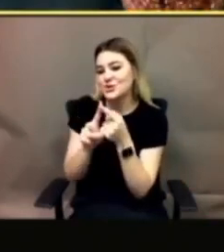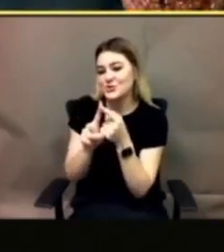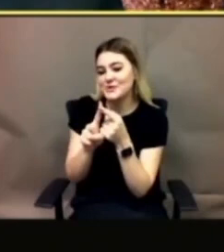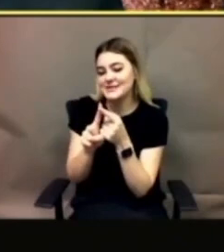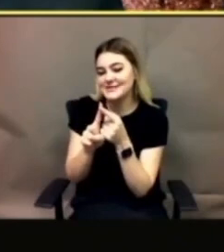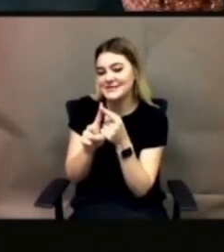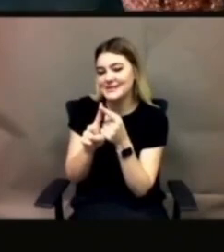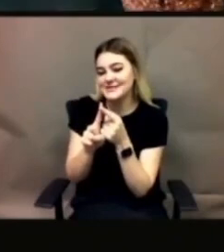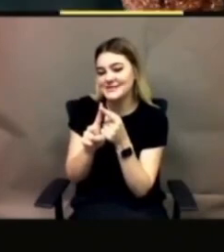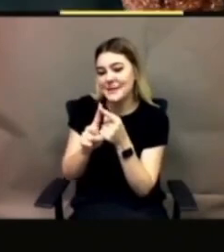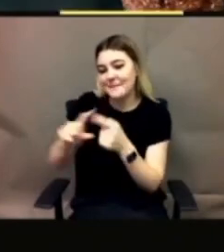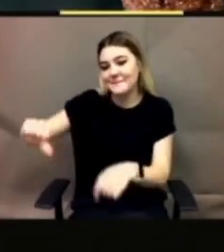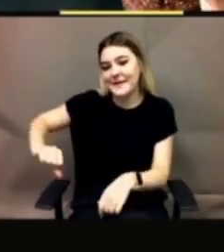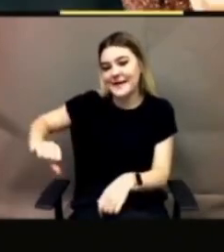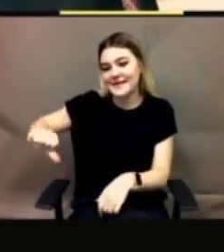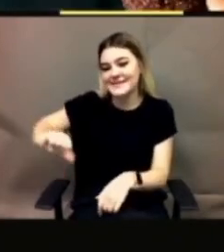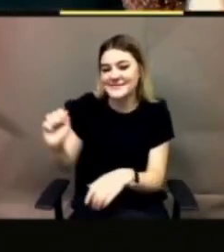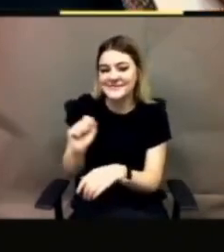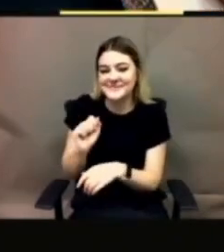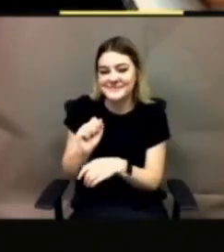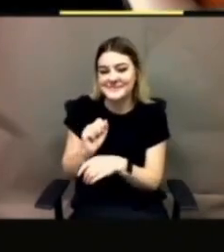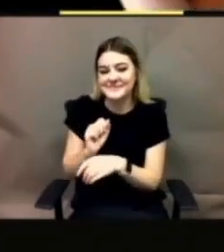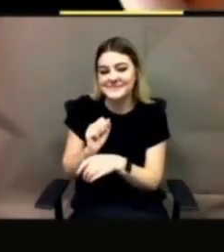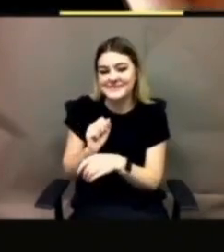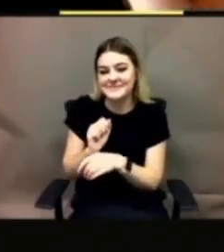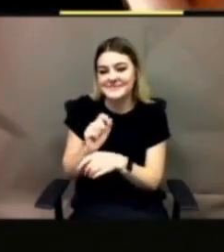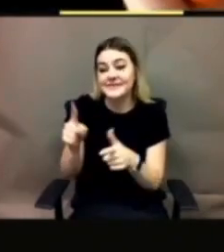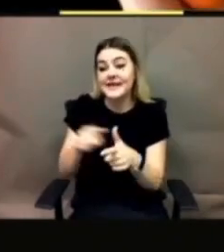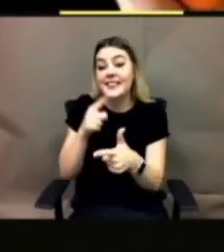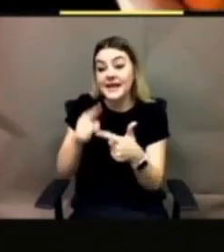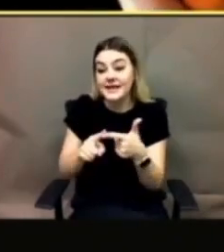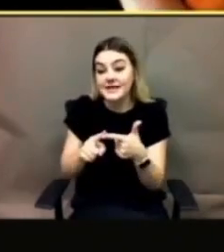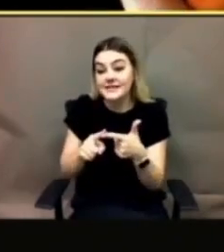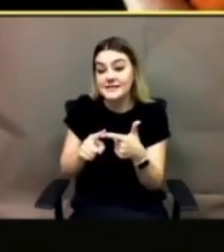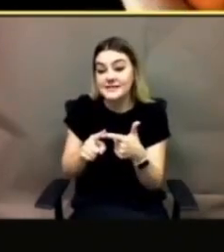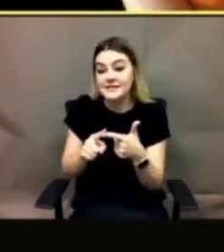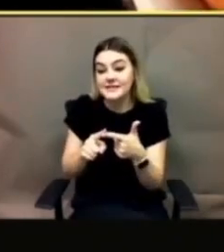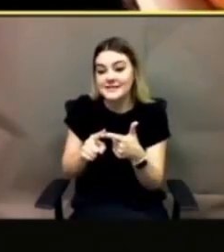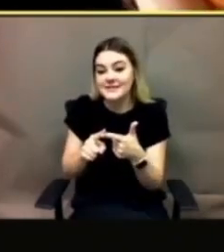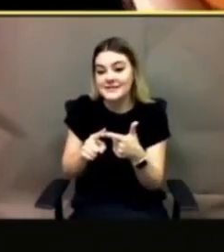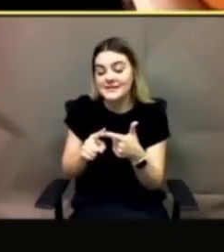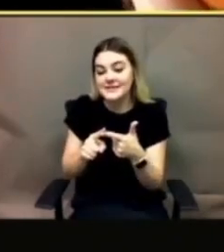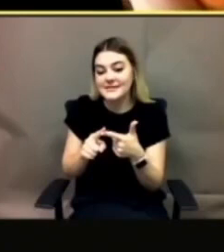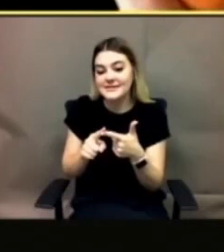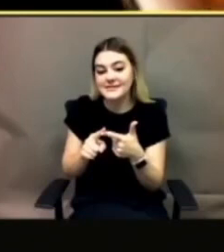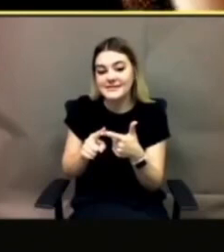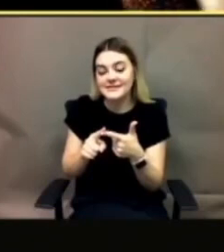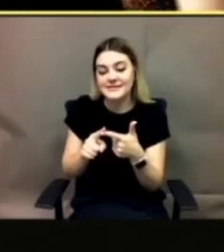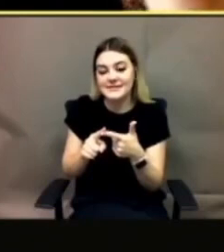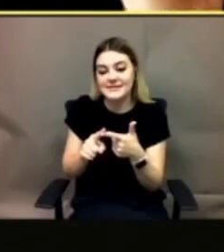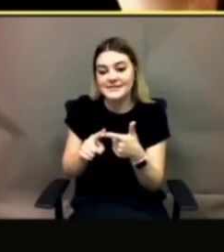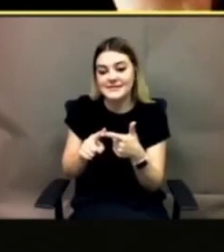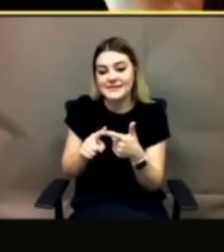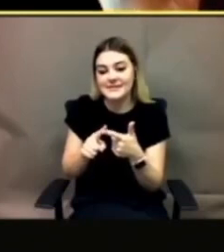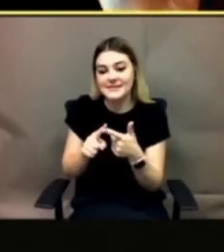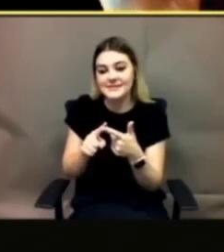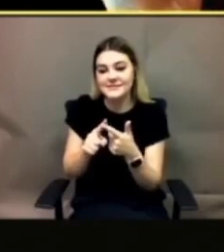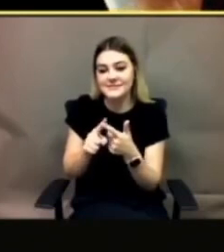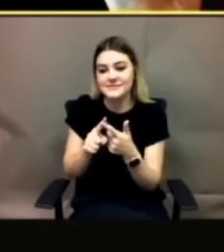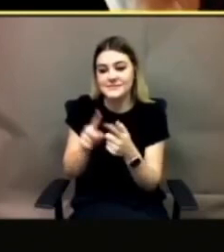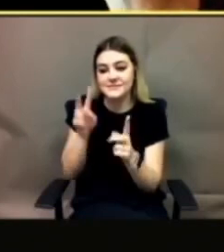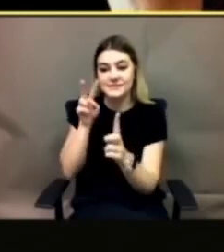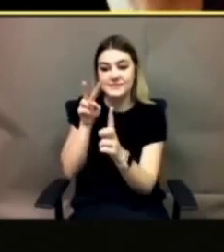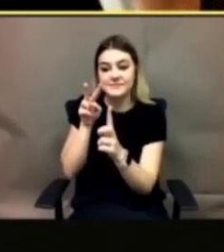bottom. And then, this is G-rated, it's fine. And then I'll just connect the alligator clip